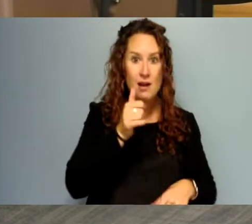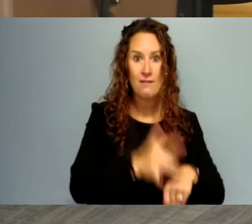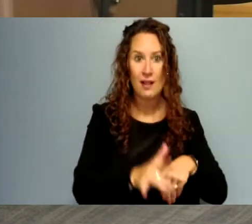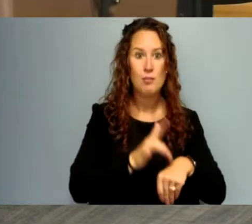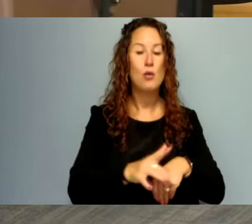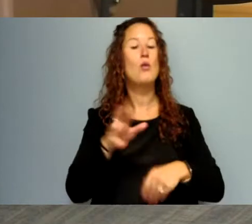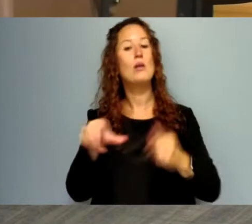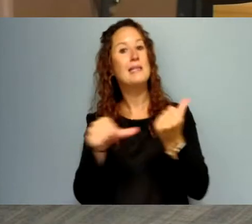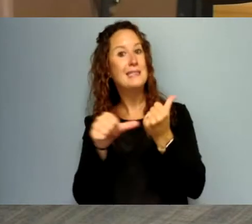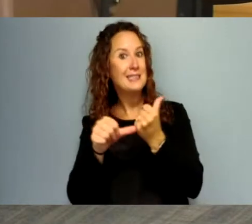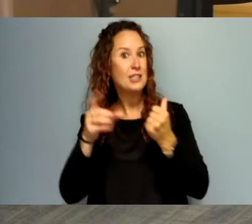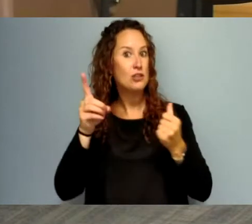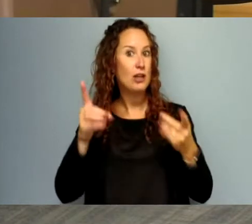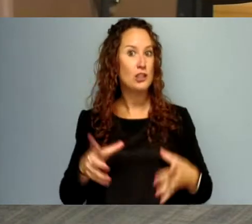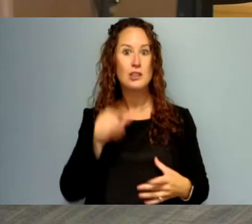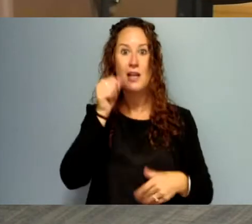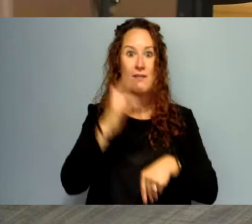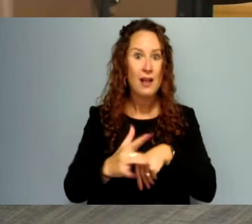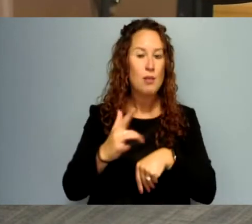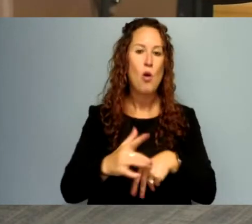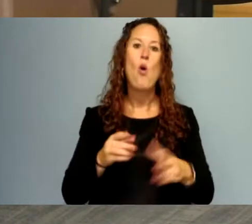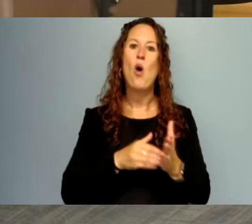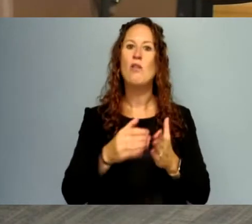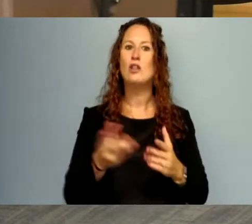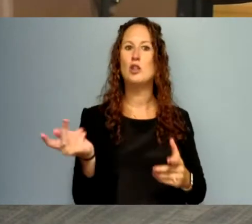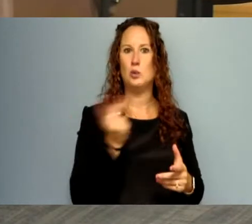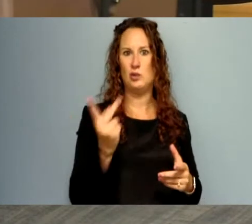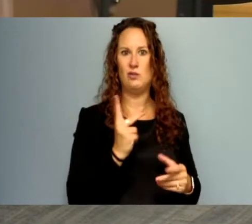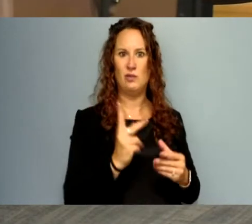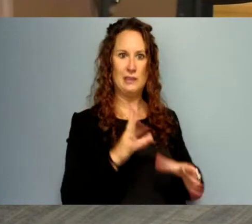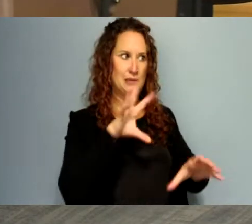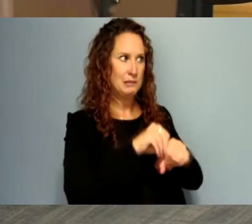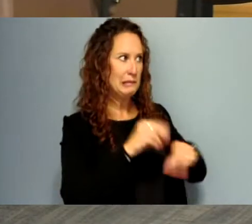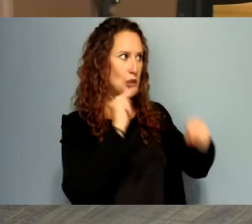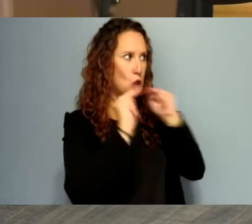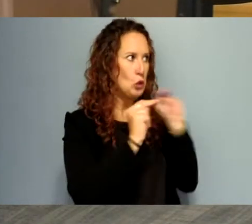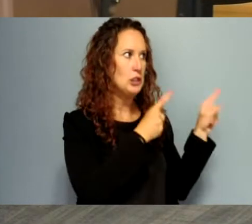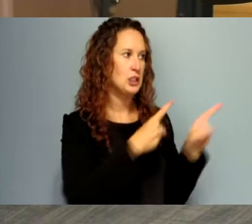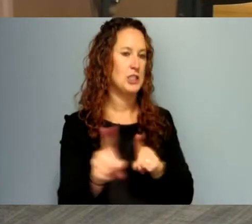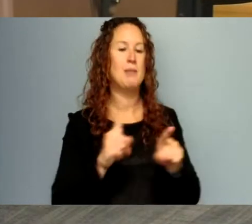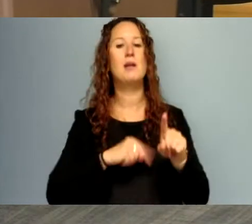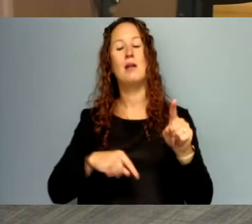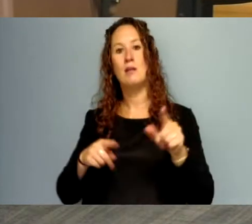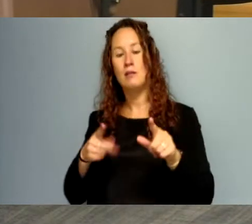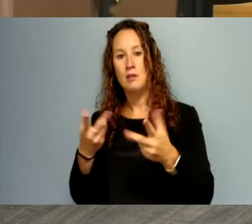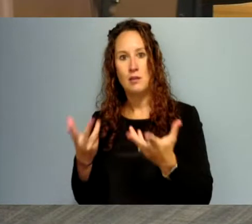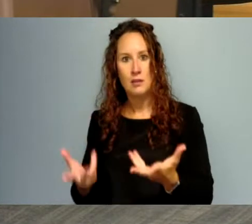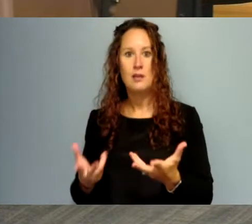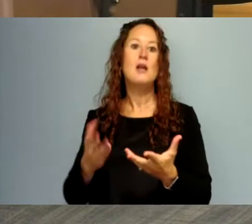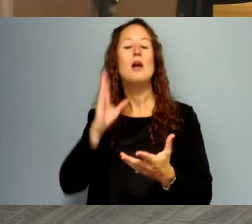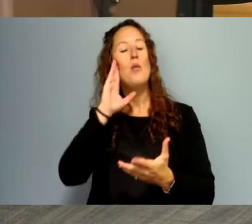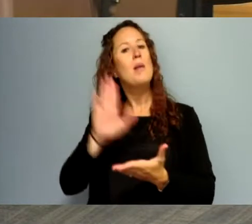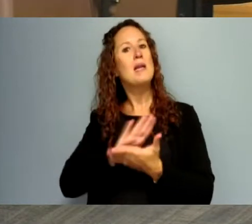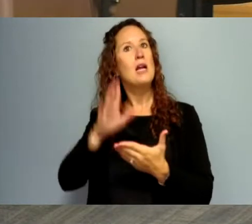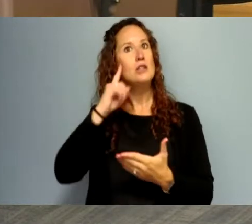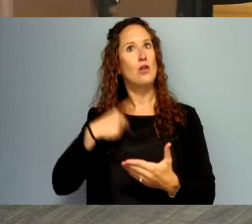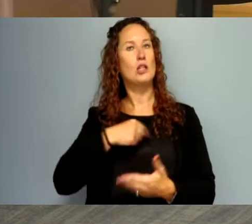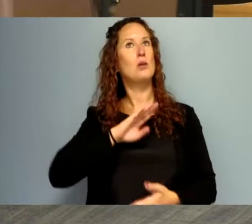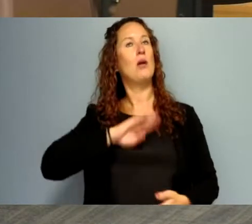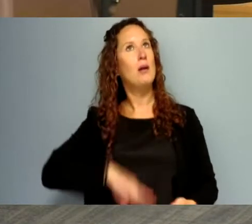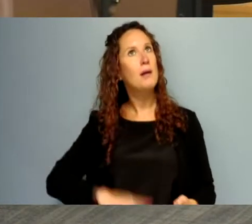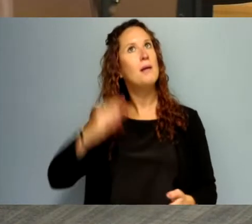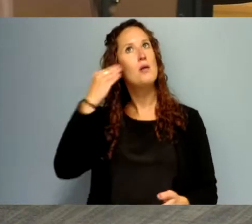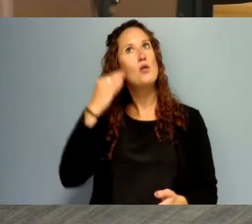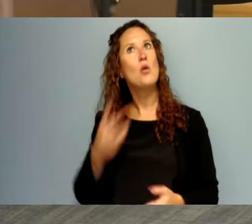the assistant director is not available, as we're often in negotiations, it would be helpful to know that the team had